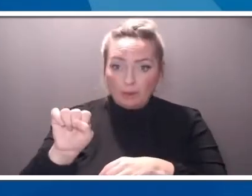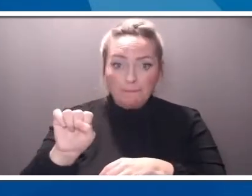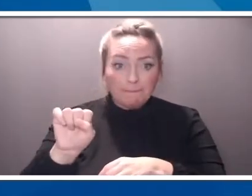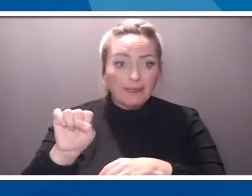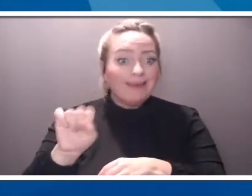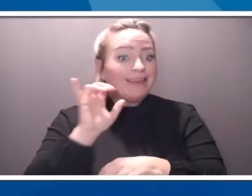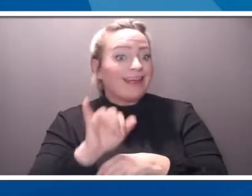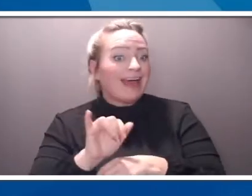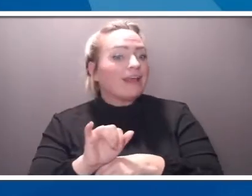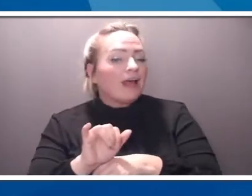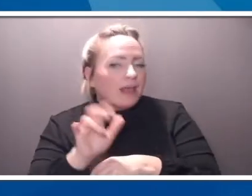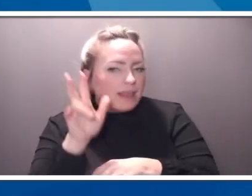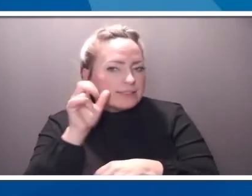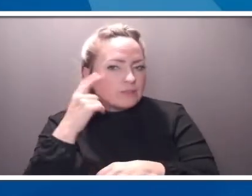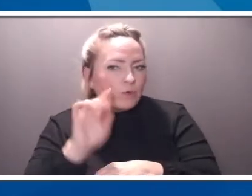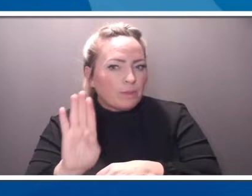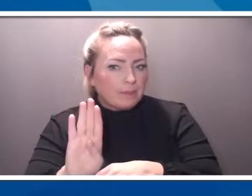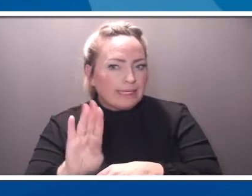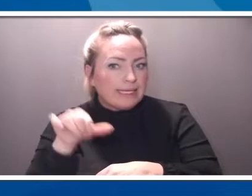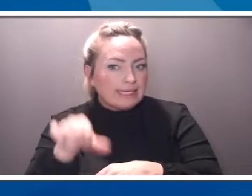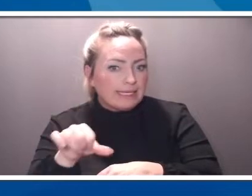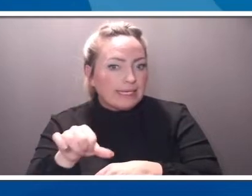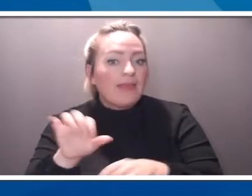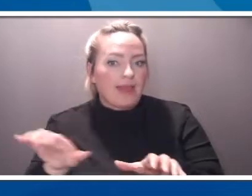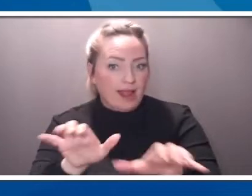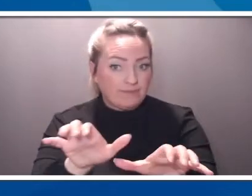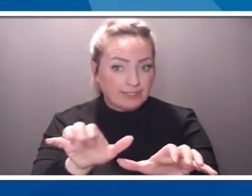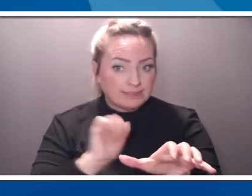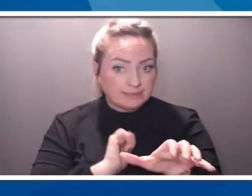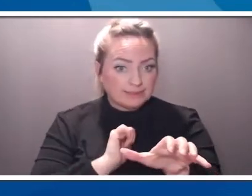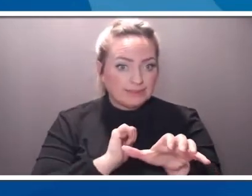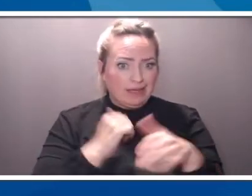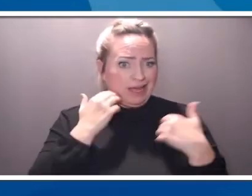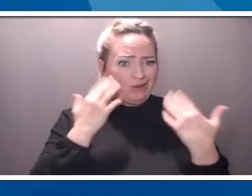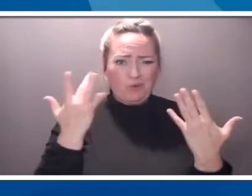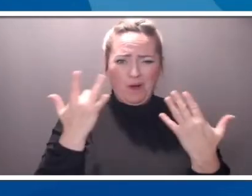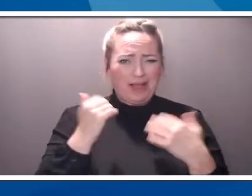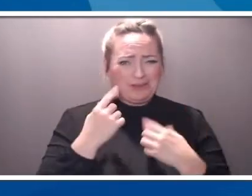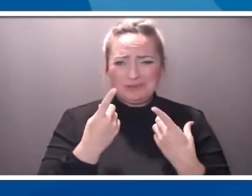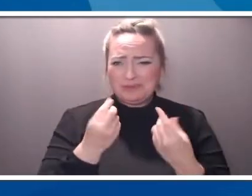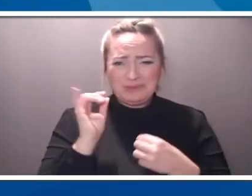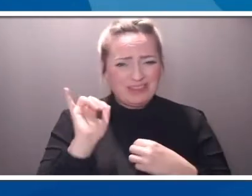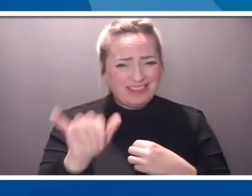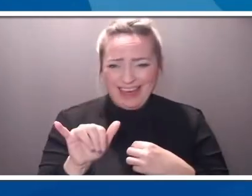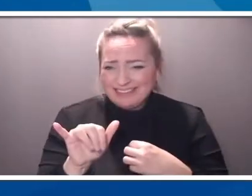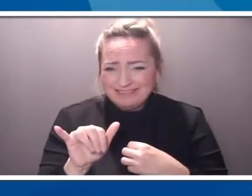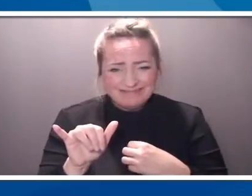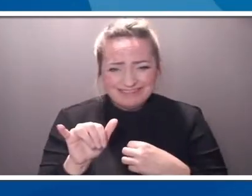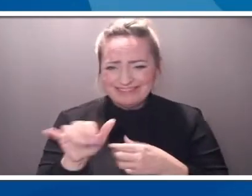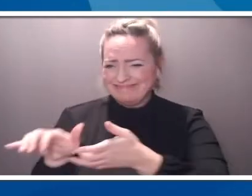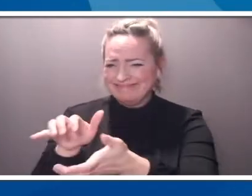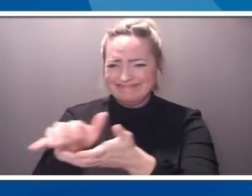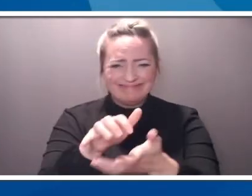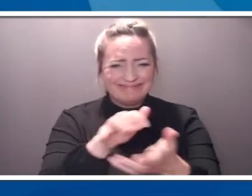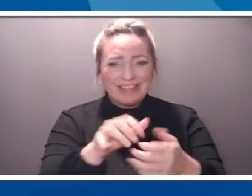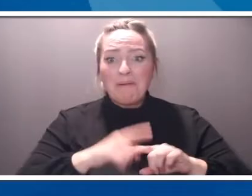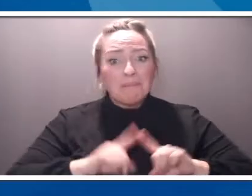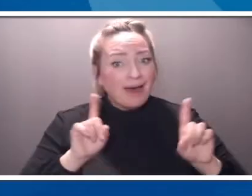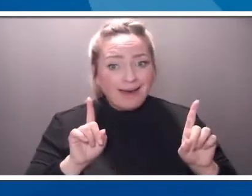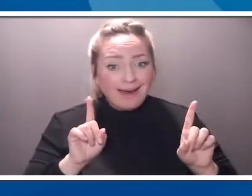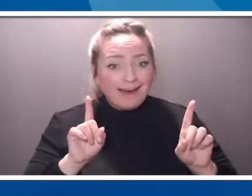some JavaScript there. That actually listens for the B key and then activates it. I don't know why you would ever want to do